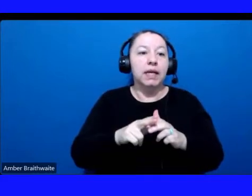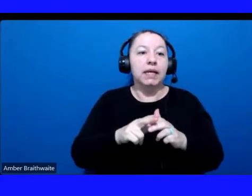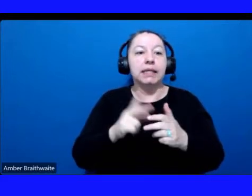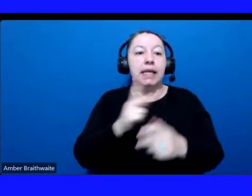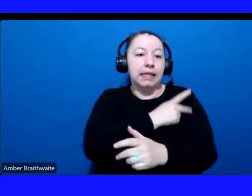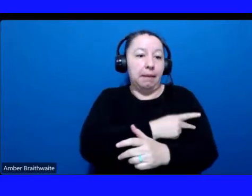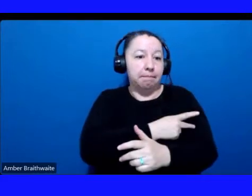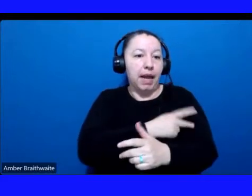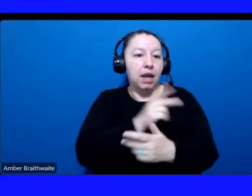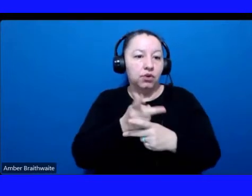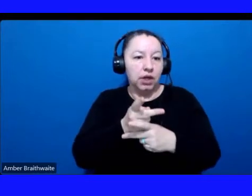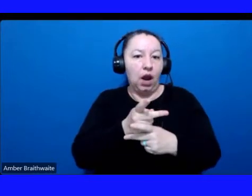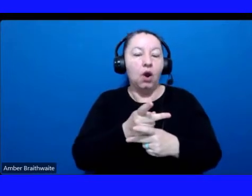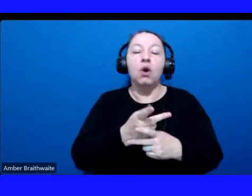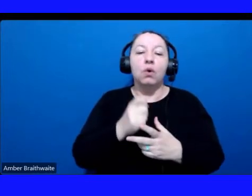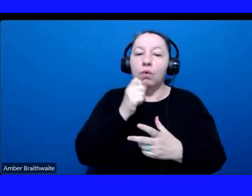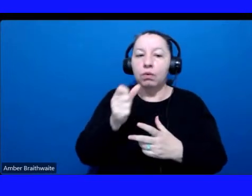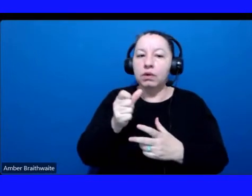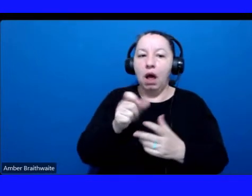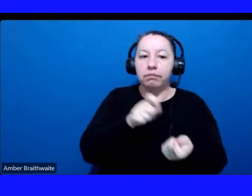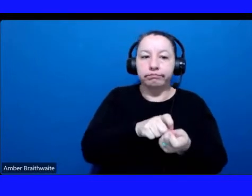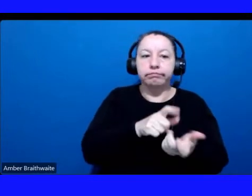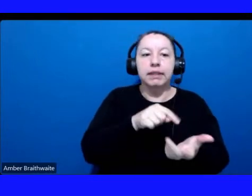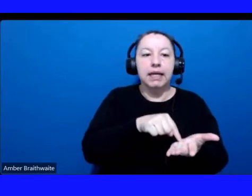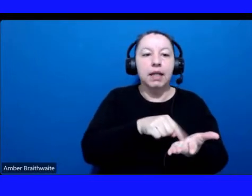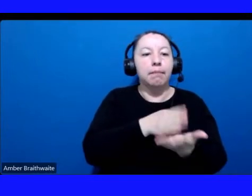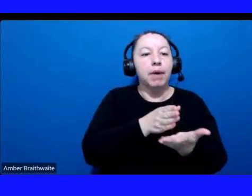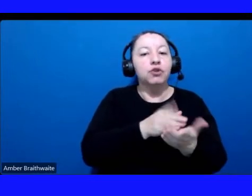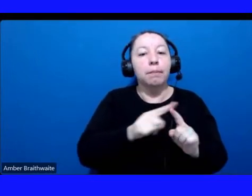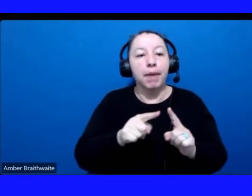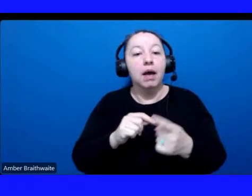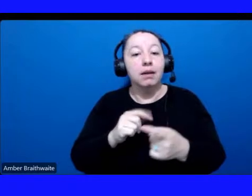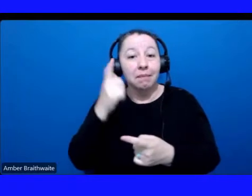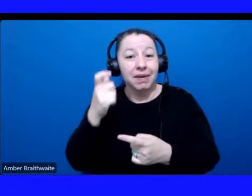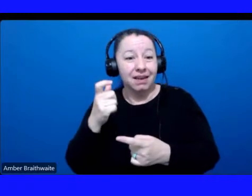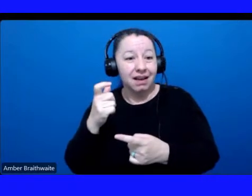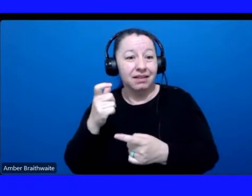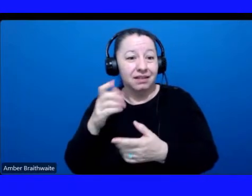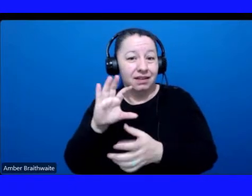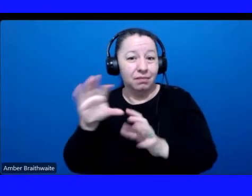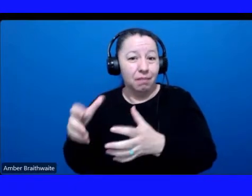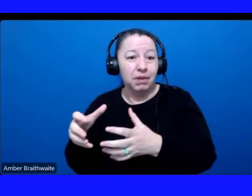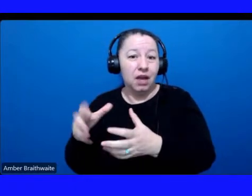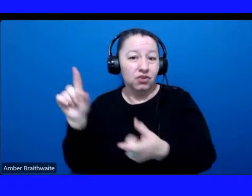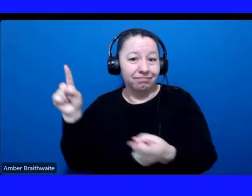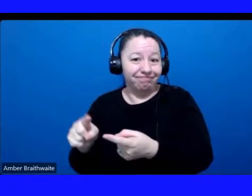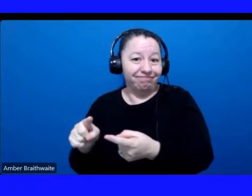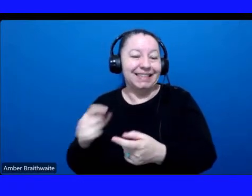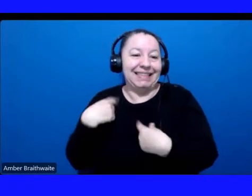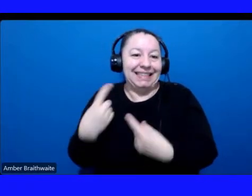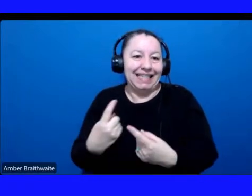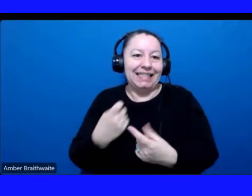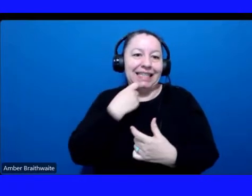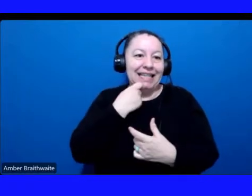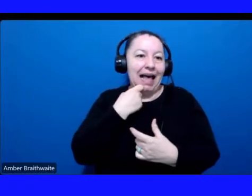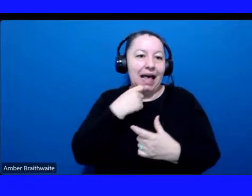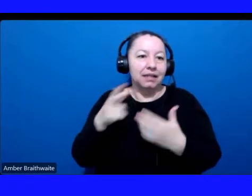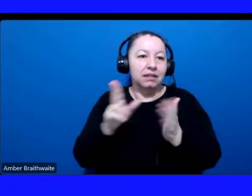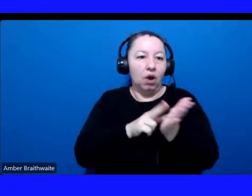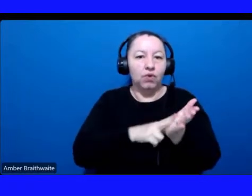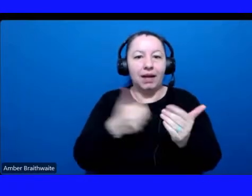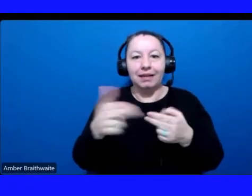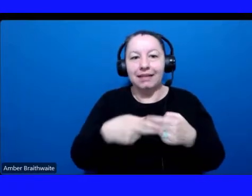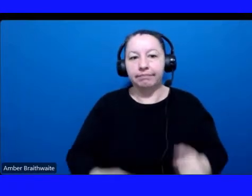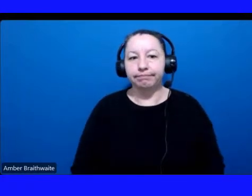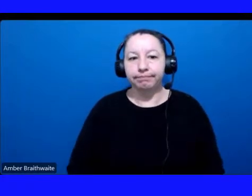get an electronic case management system up and running. The good news, though, is that with this next contract, everything is already set up, so